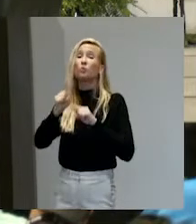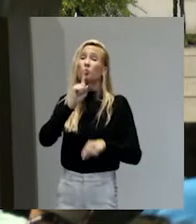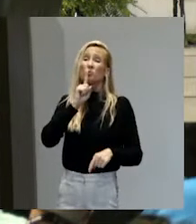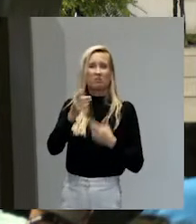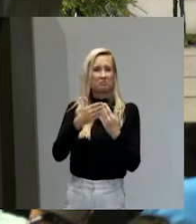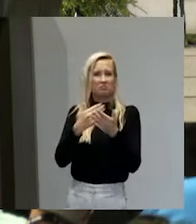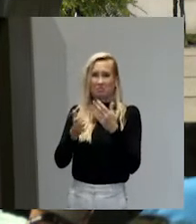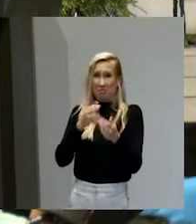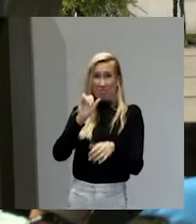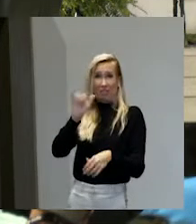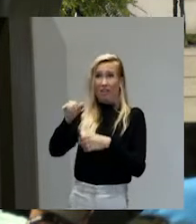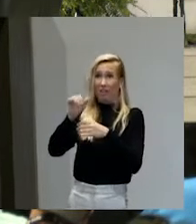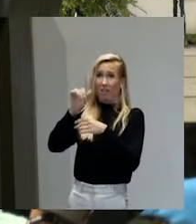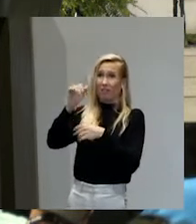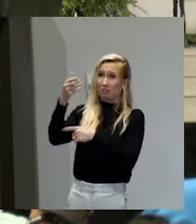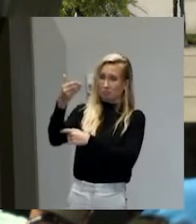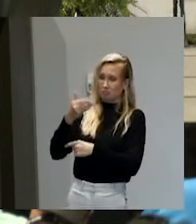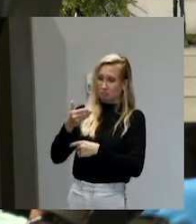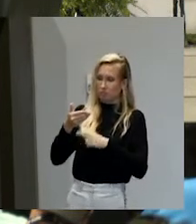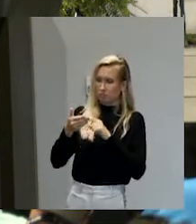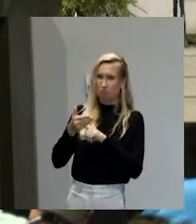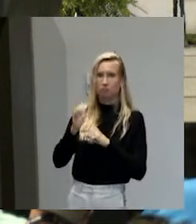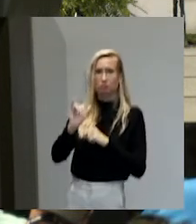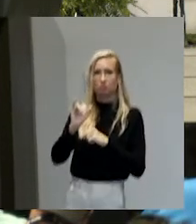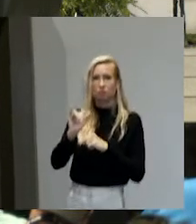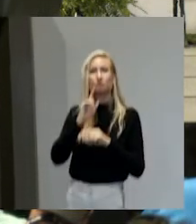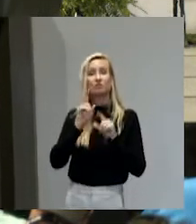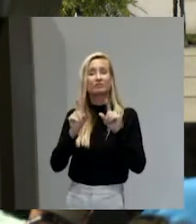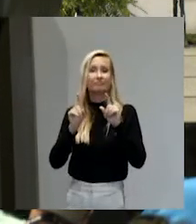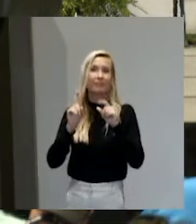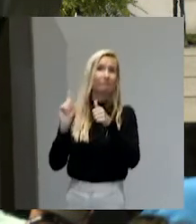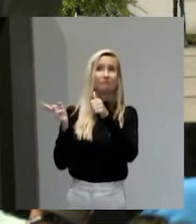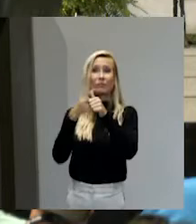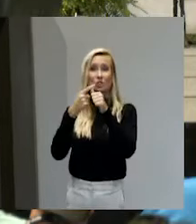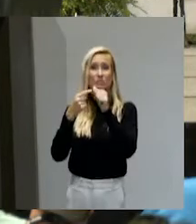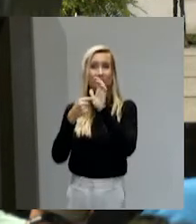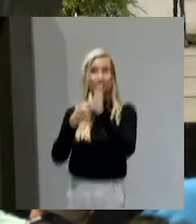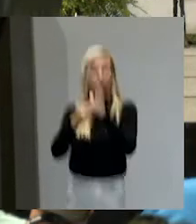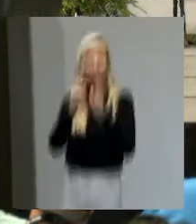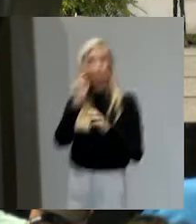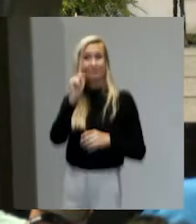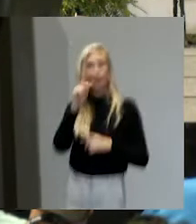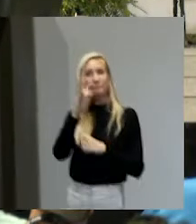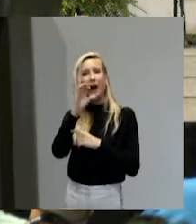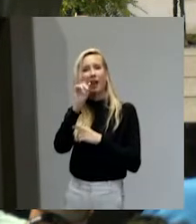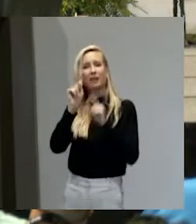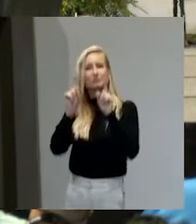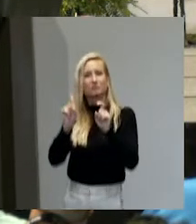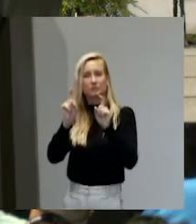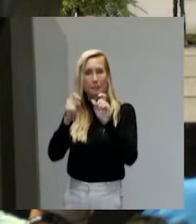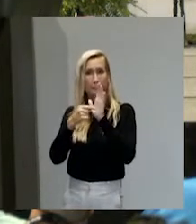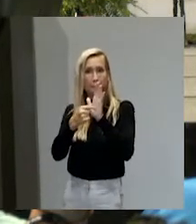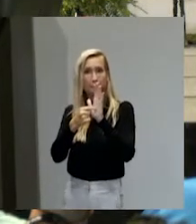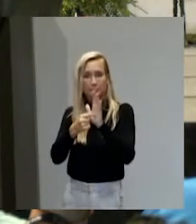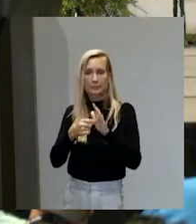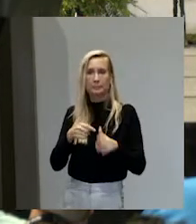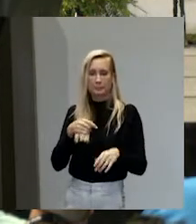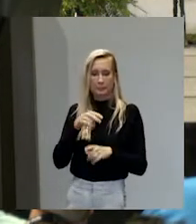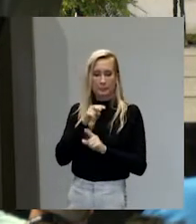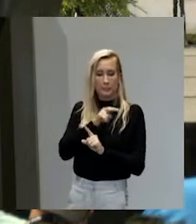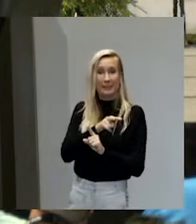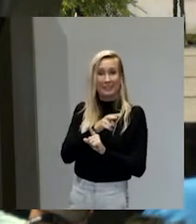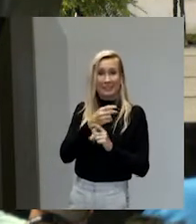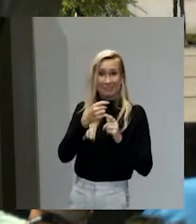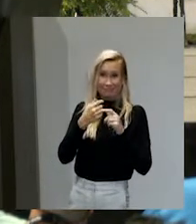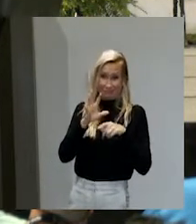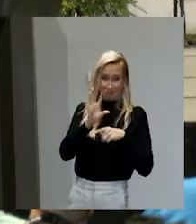was filmed and then COVID happened, and so things got shut down. I actually auditioned about a month before